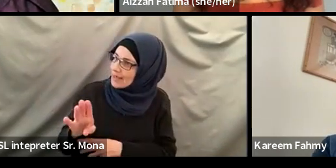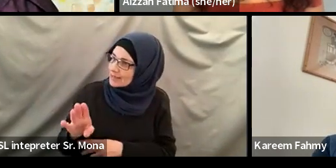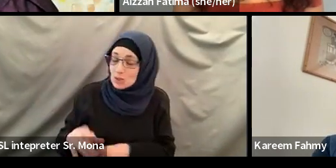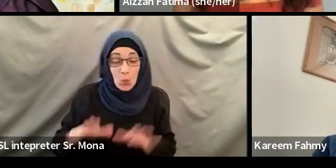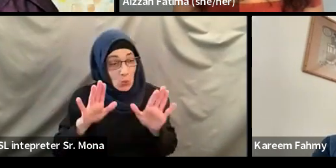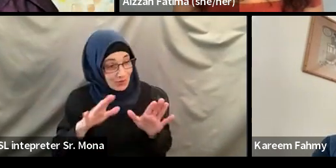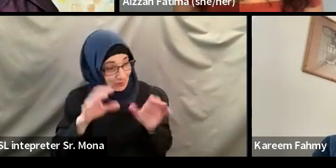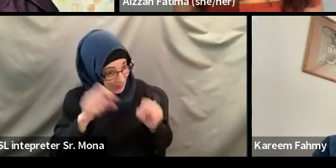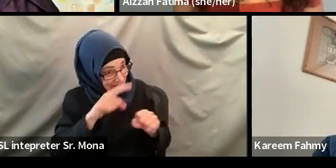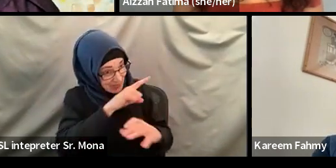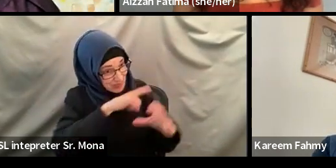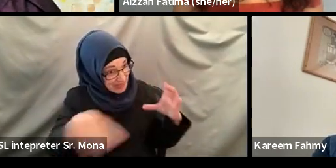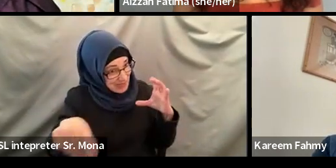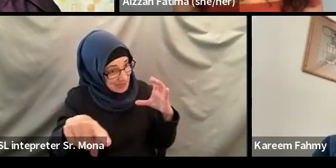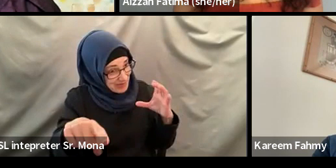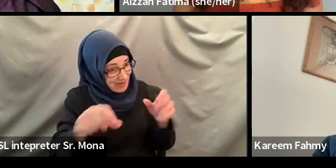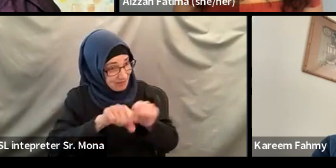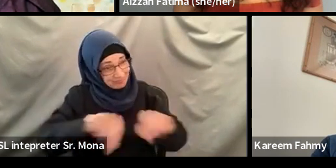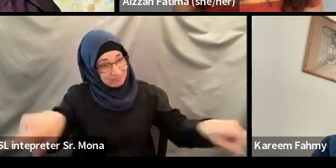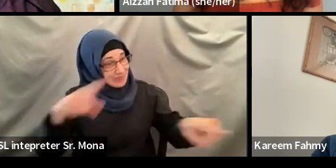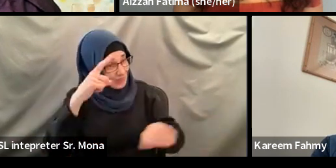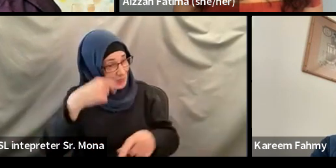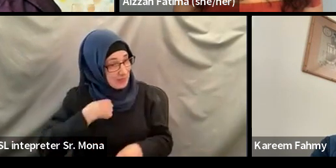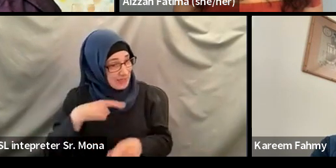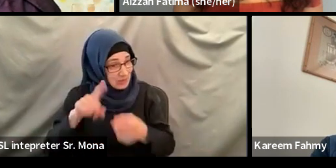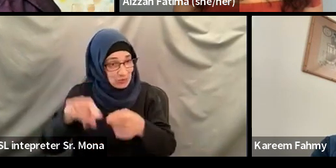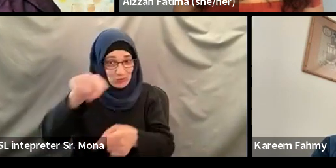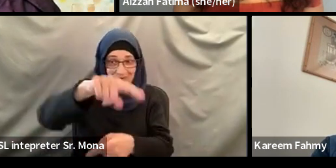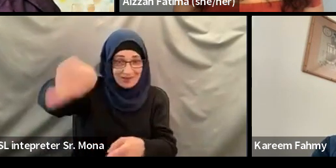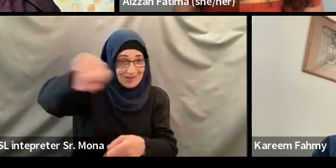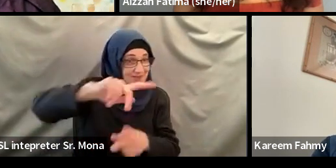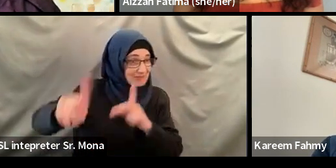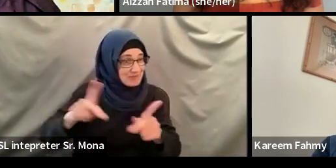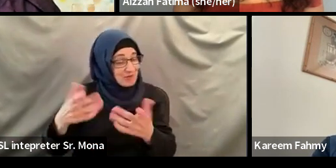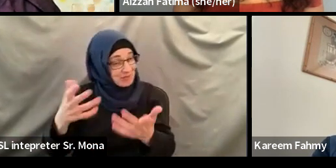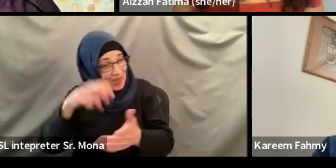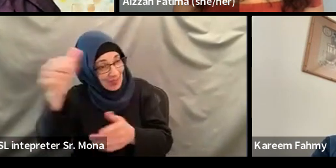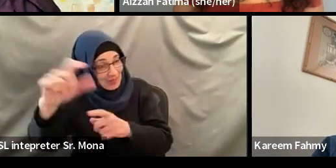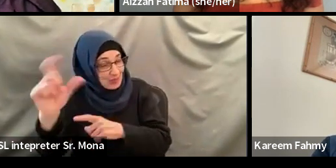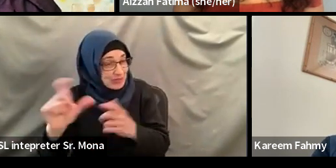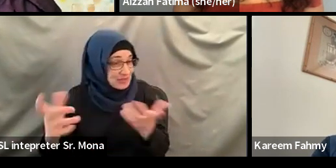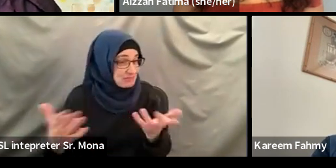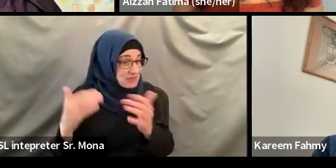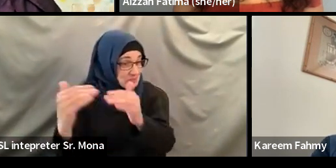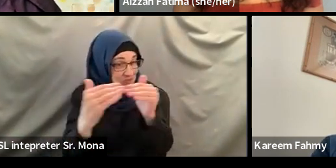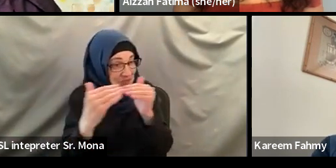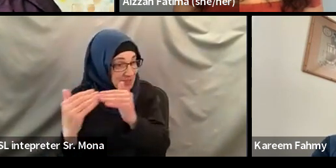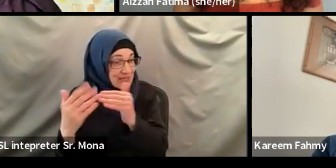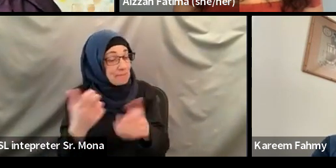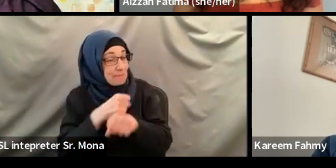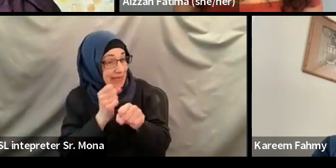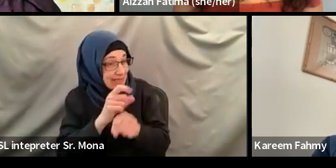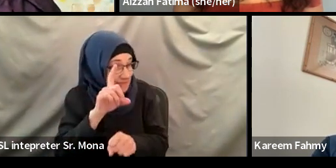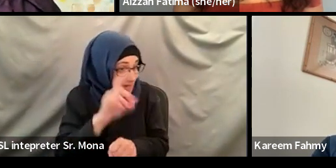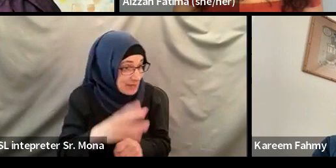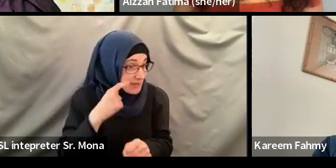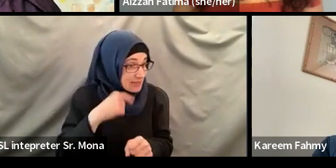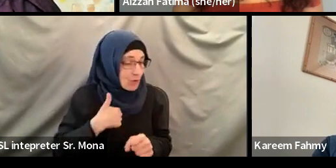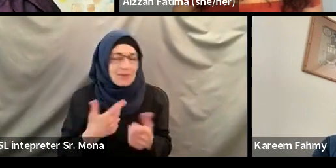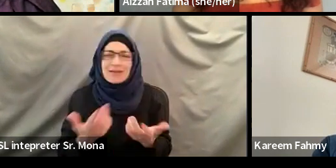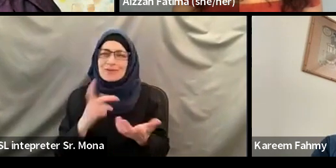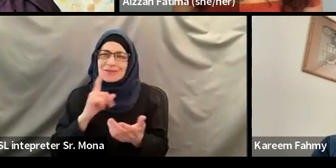for me to like these people and like, I don't know, fellow Muslims, and like create a database for me? And like, that sounds really